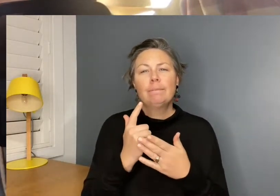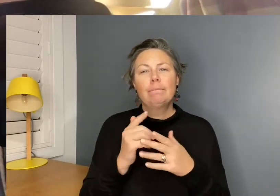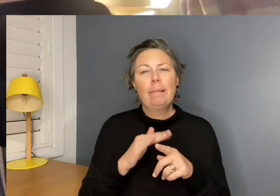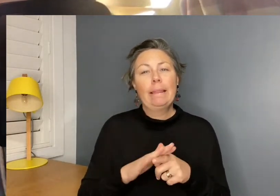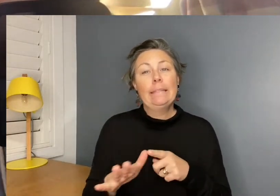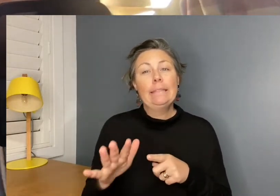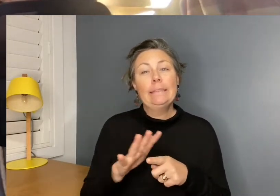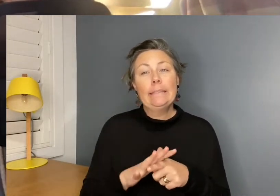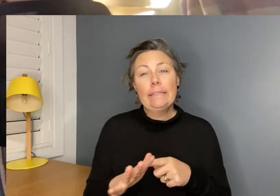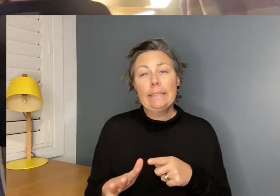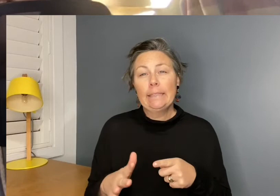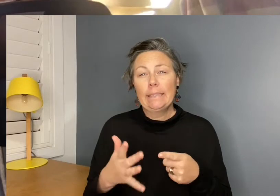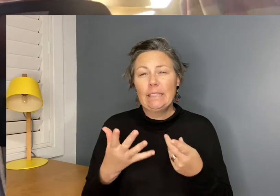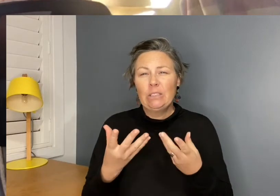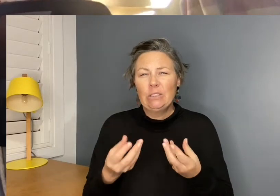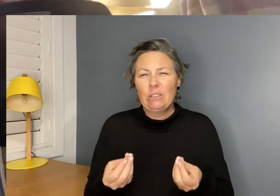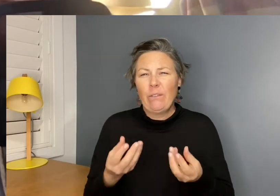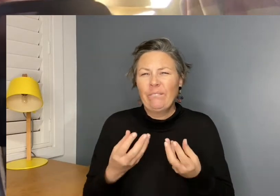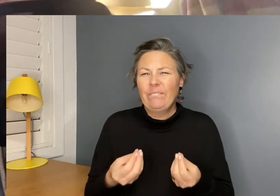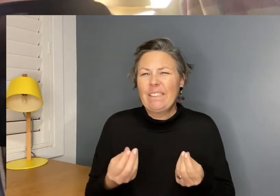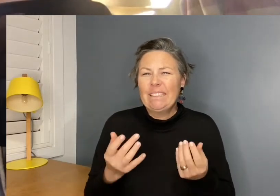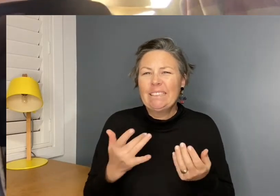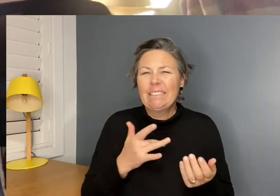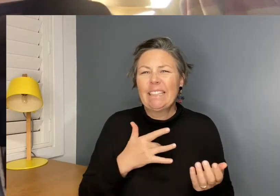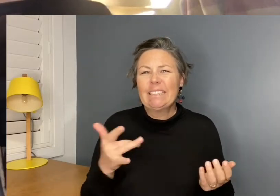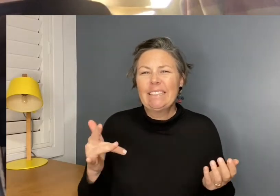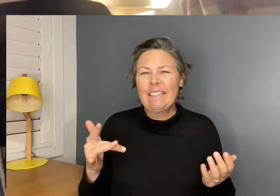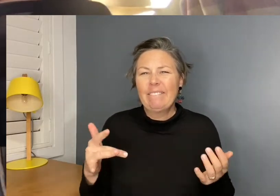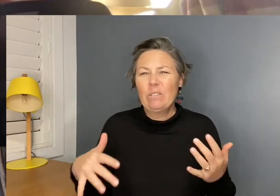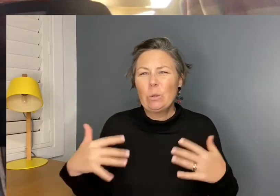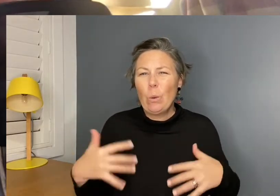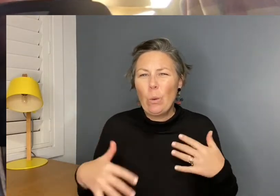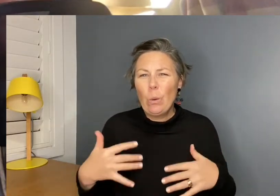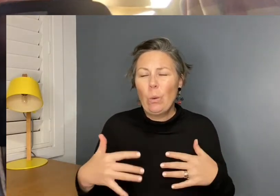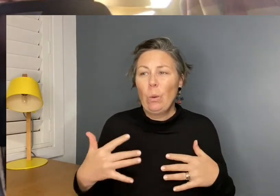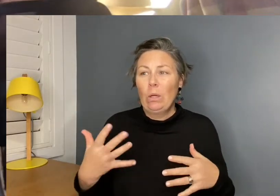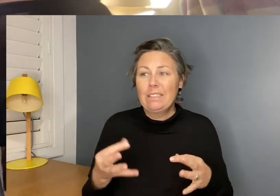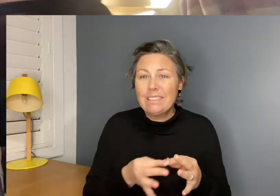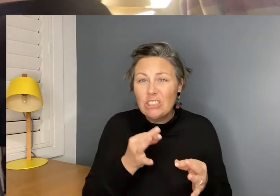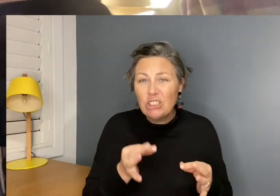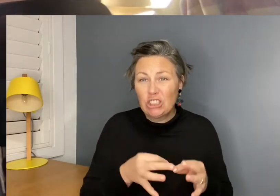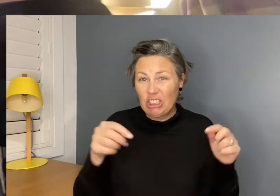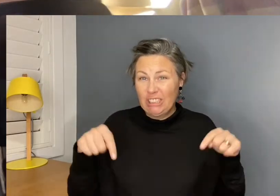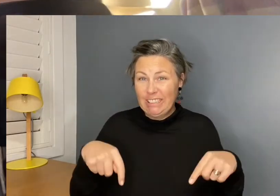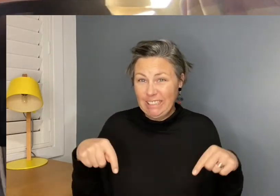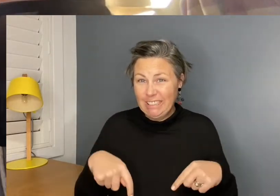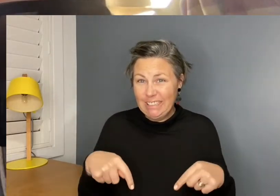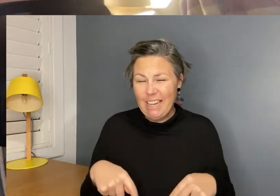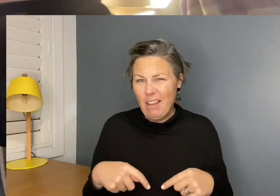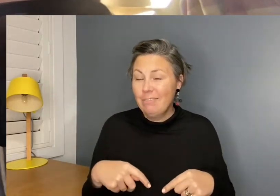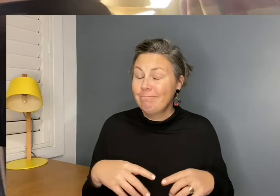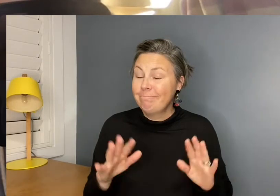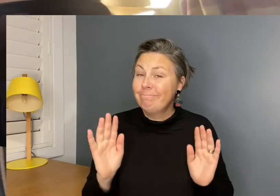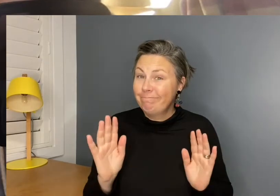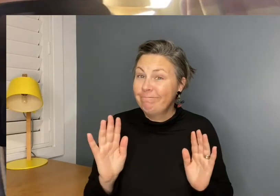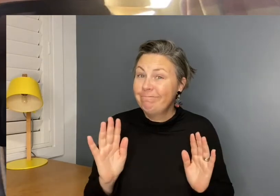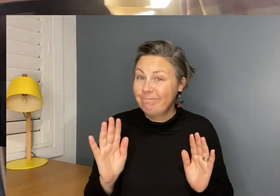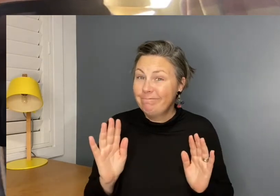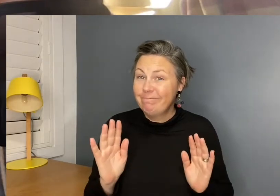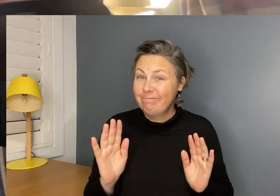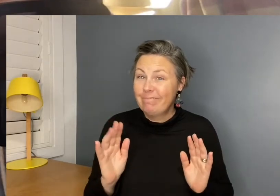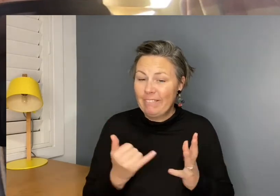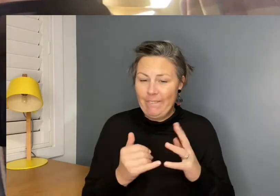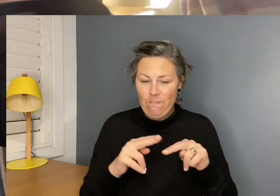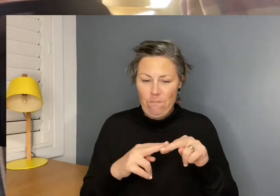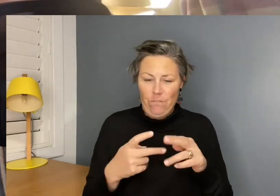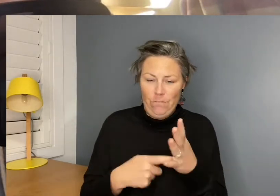bleeding, tenderness, soreness, stitches. It's a lot. You're